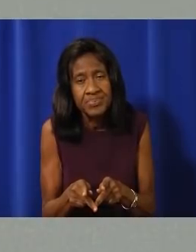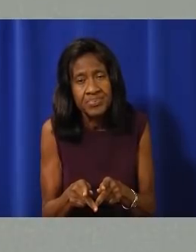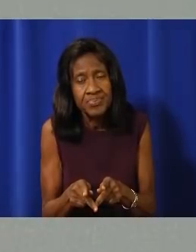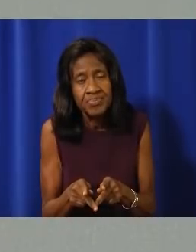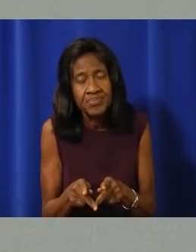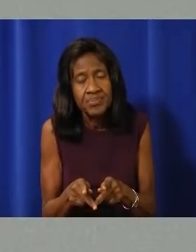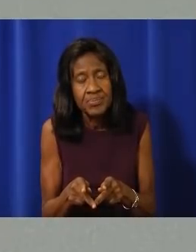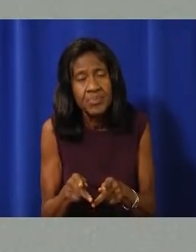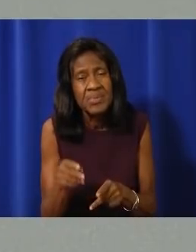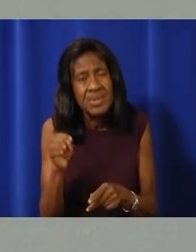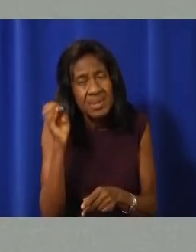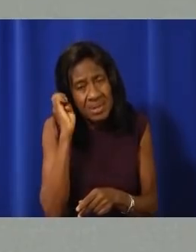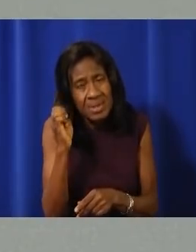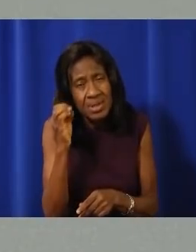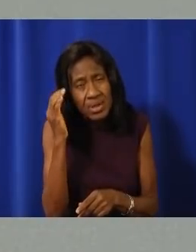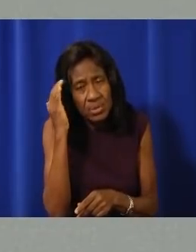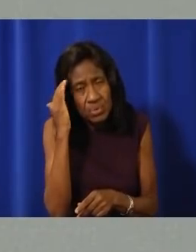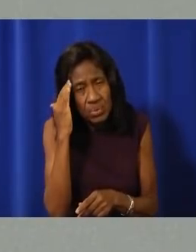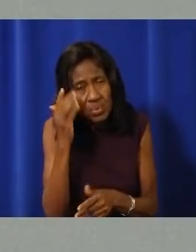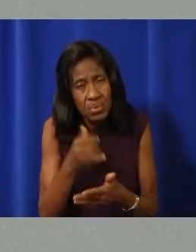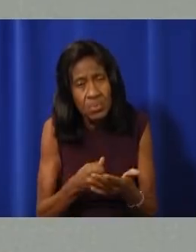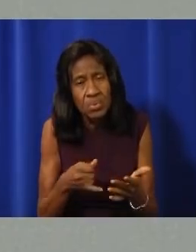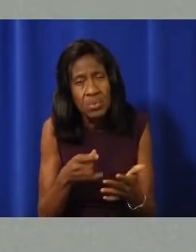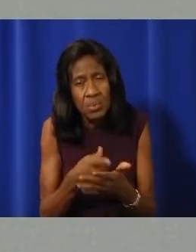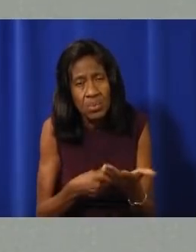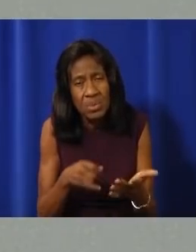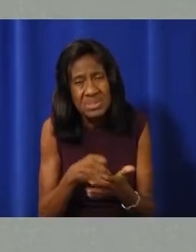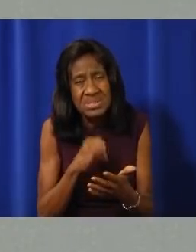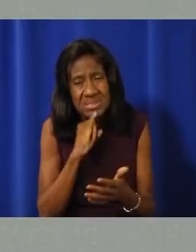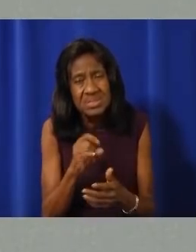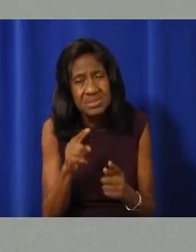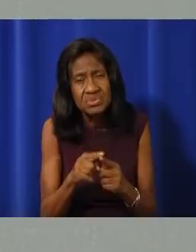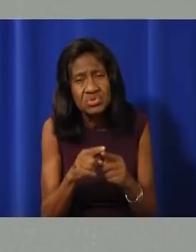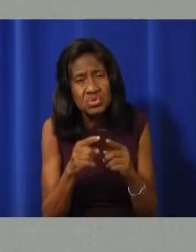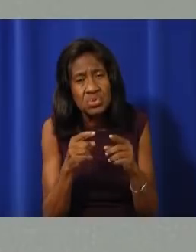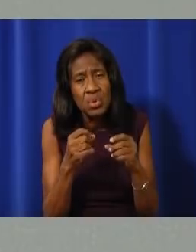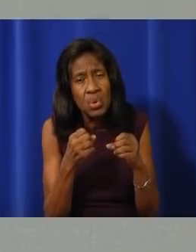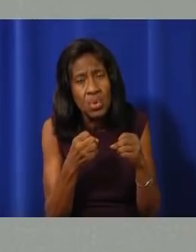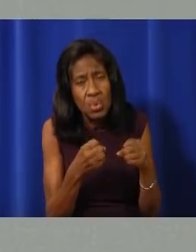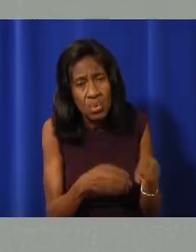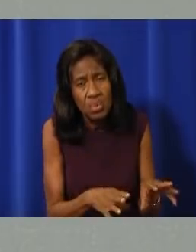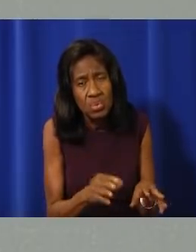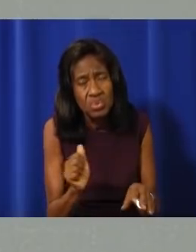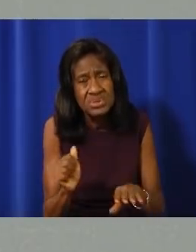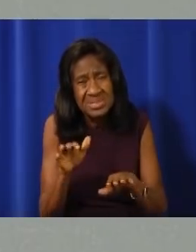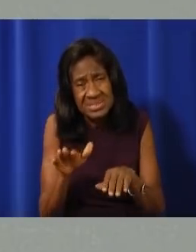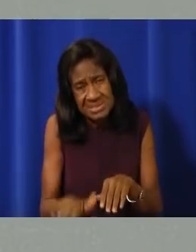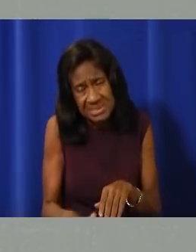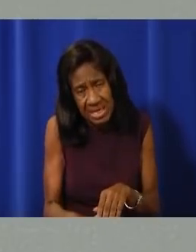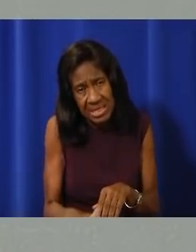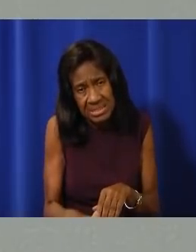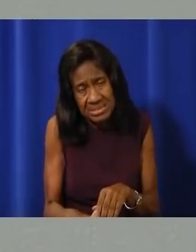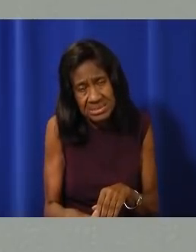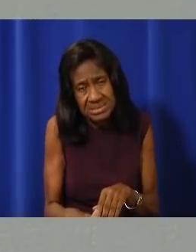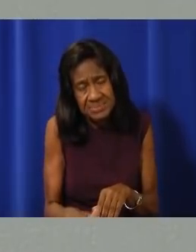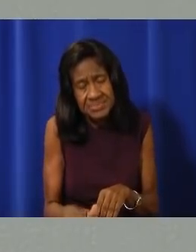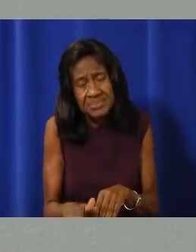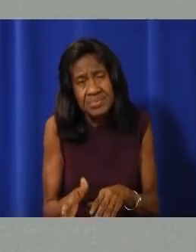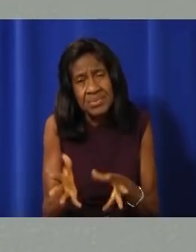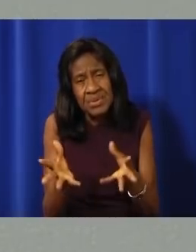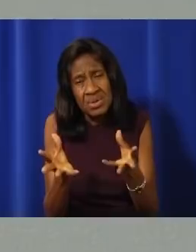I know what it is to lose a child, and I want people to understand